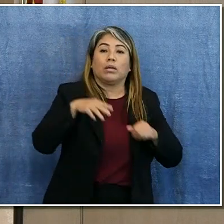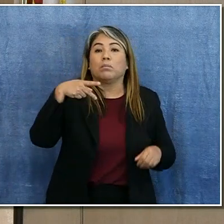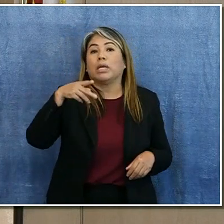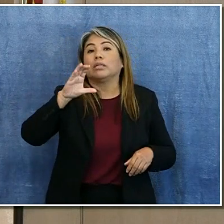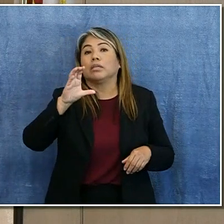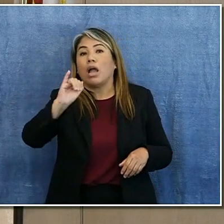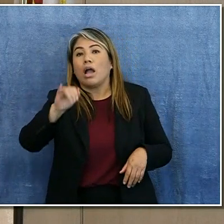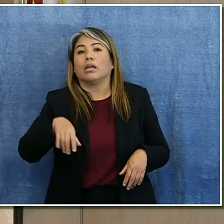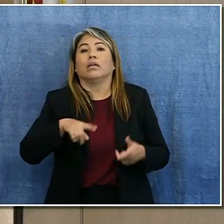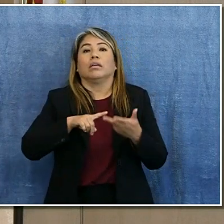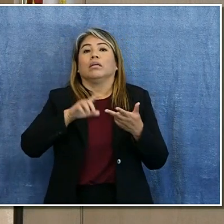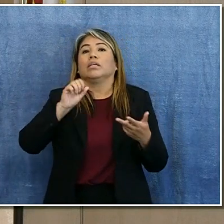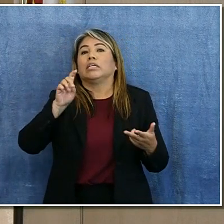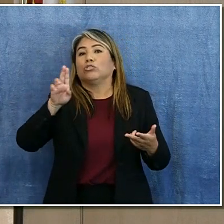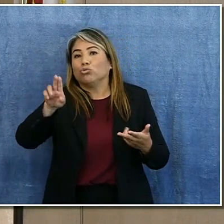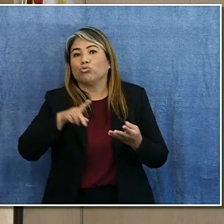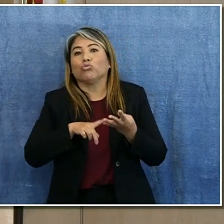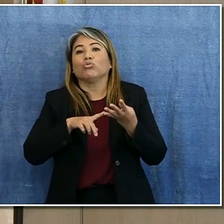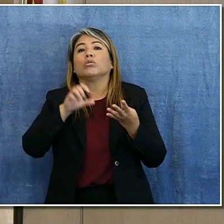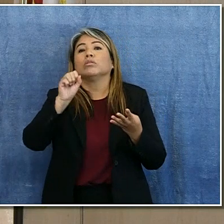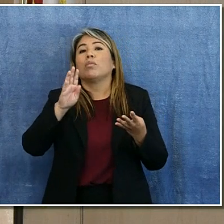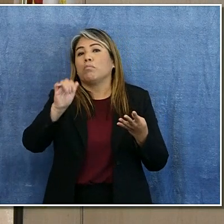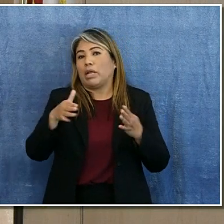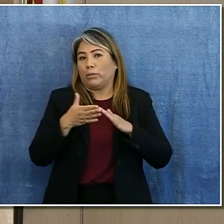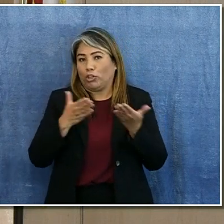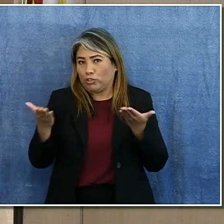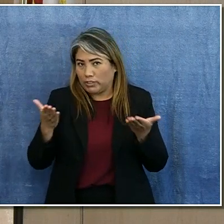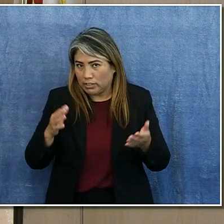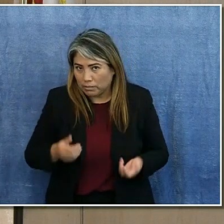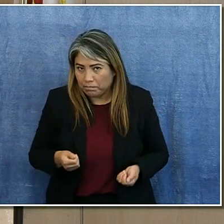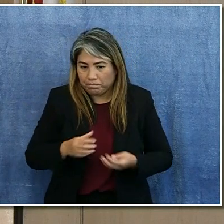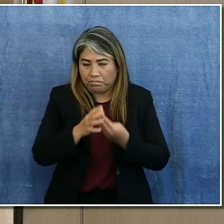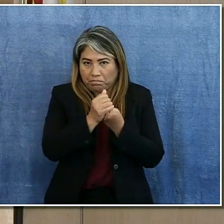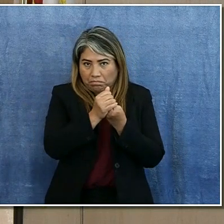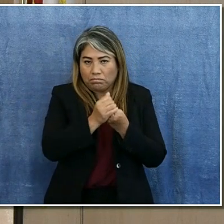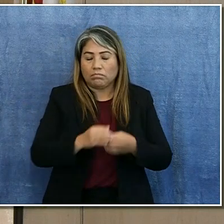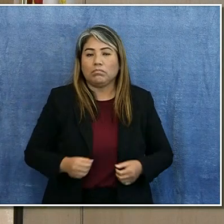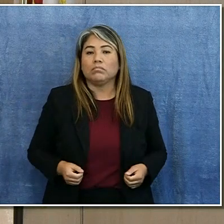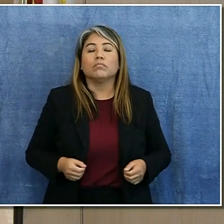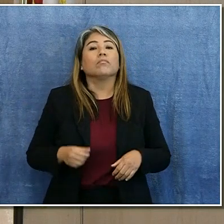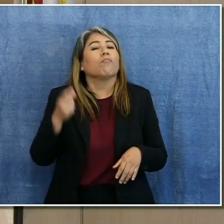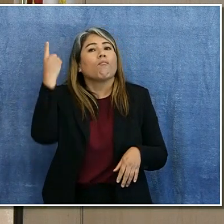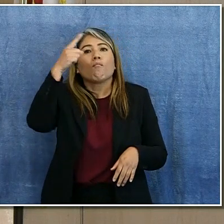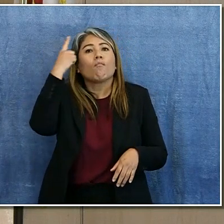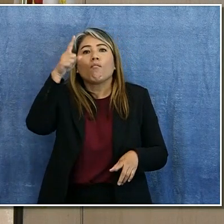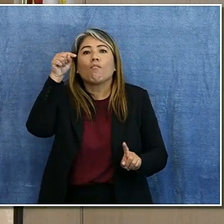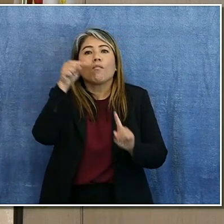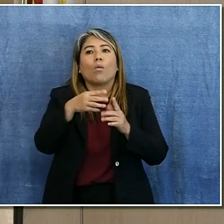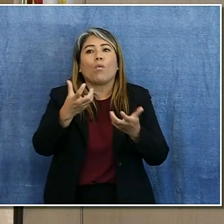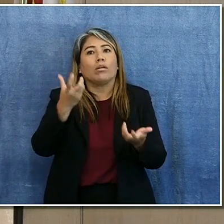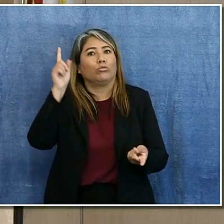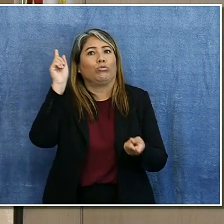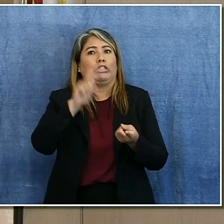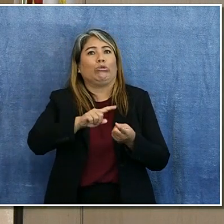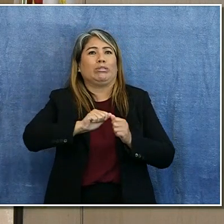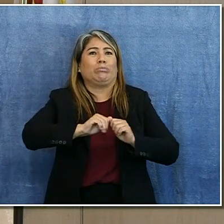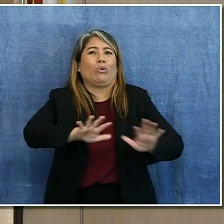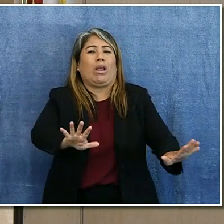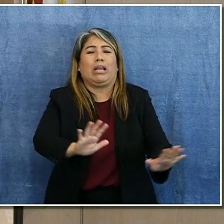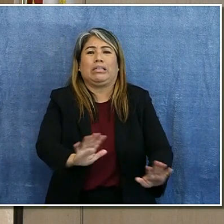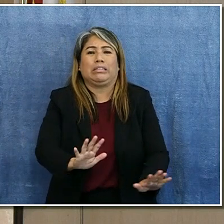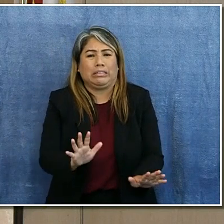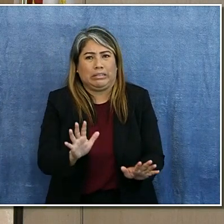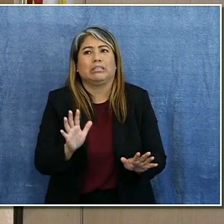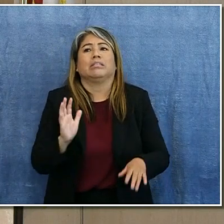PCI, SDSU, and South Bay Community Services, with the purpose of reducing the spread of COVID-19 within